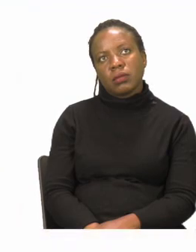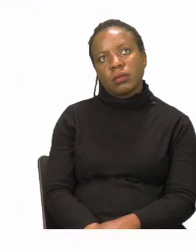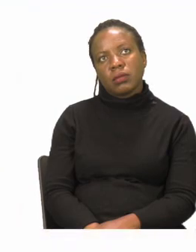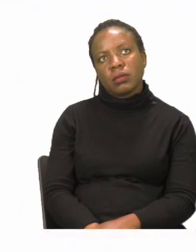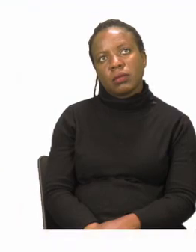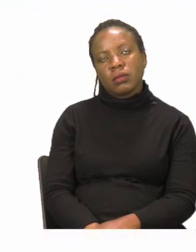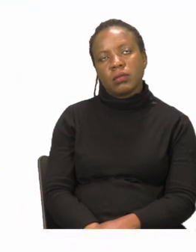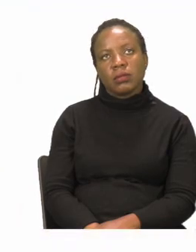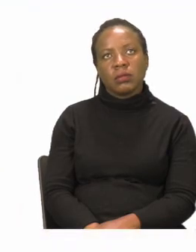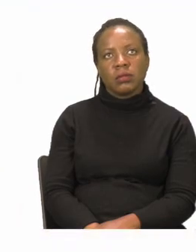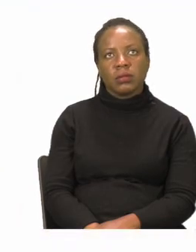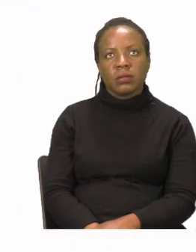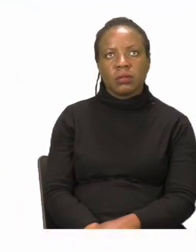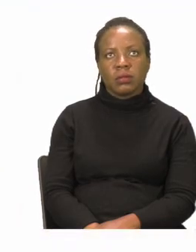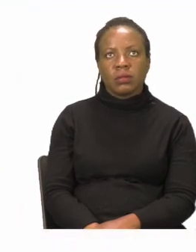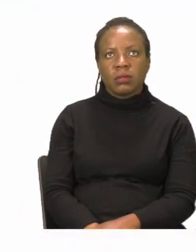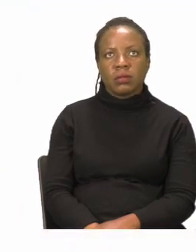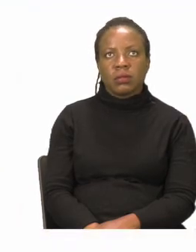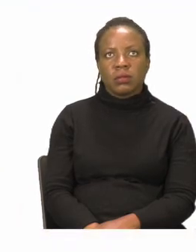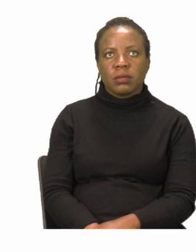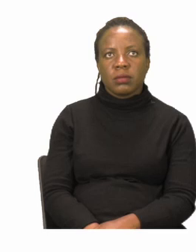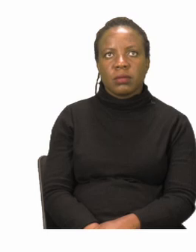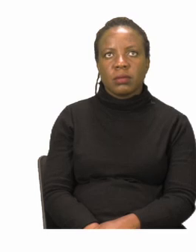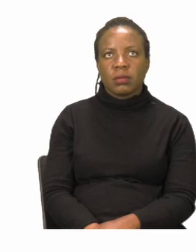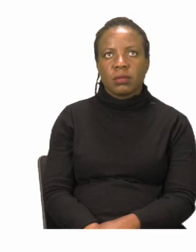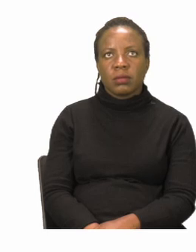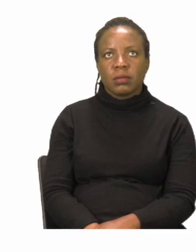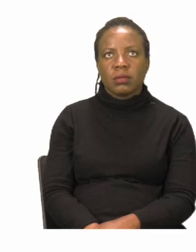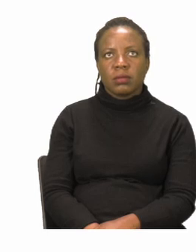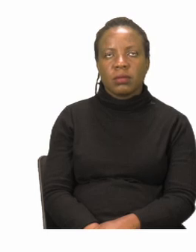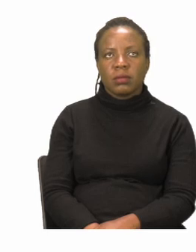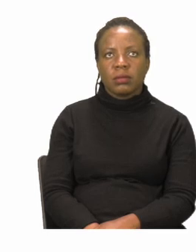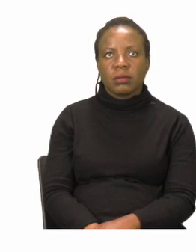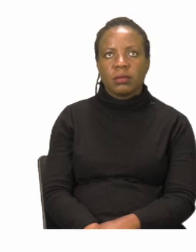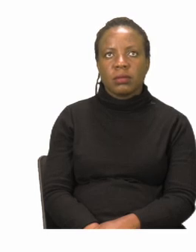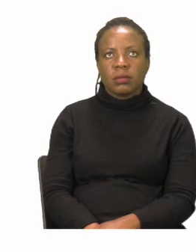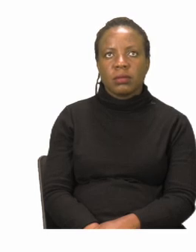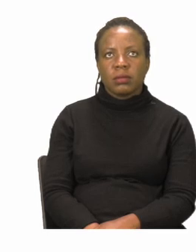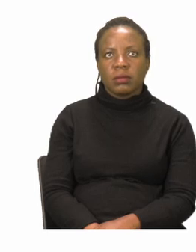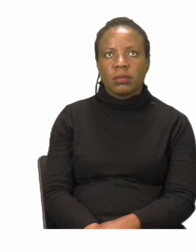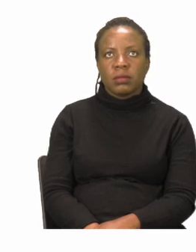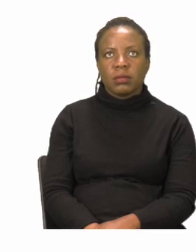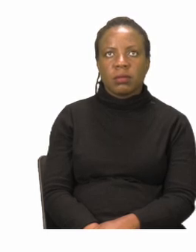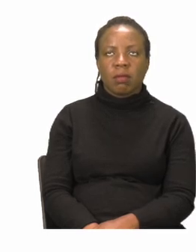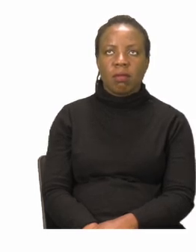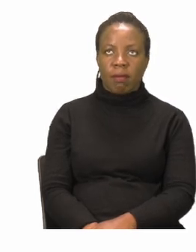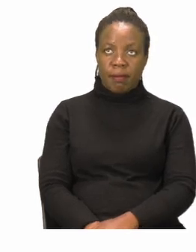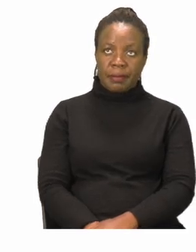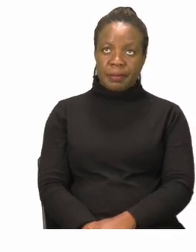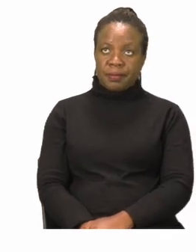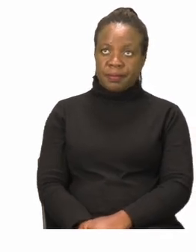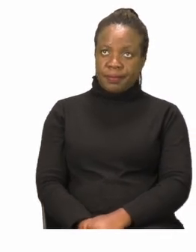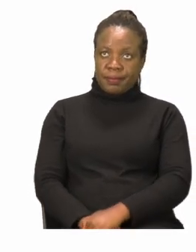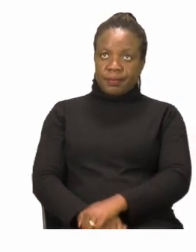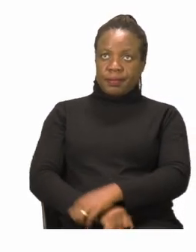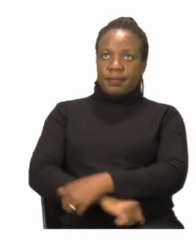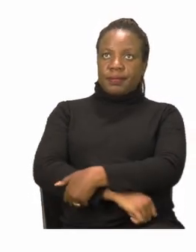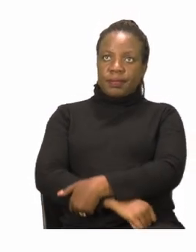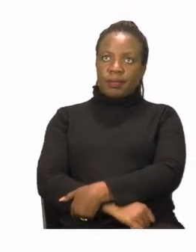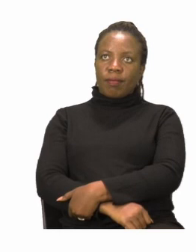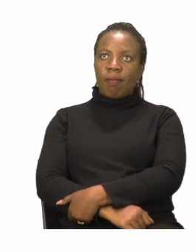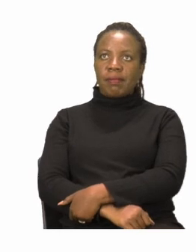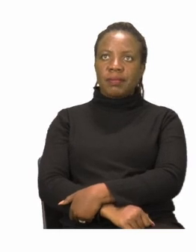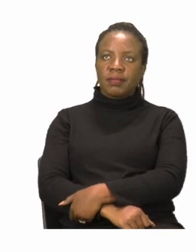at number 2. It says there, break the words into syllables.